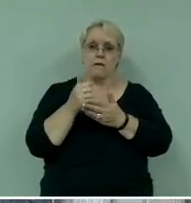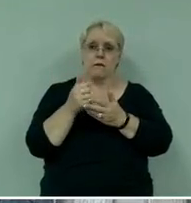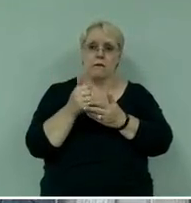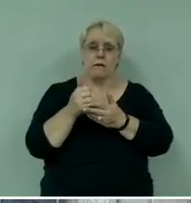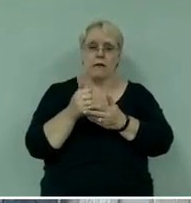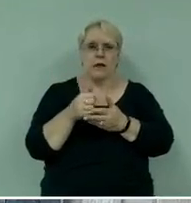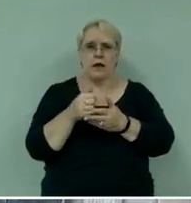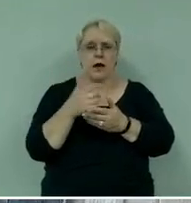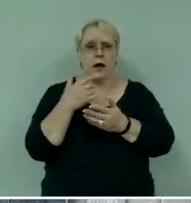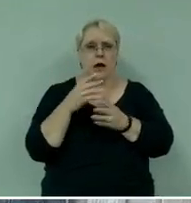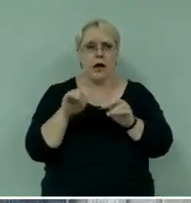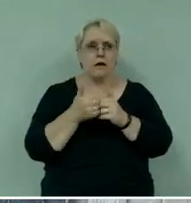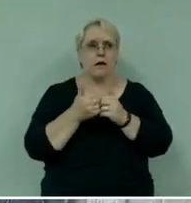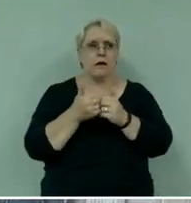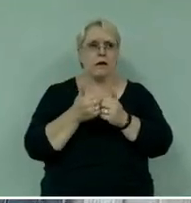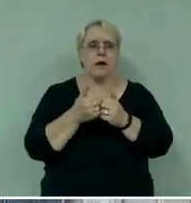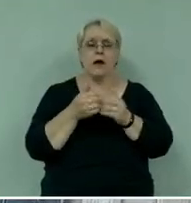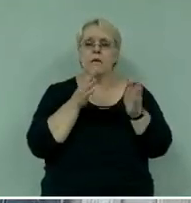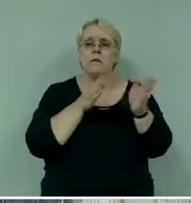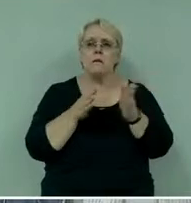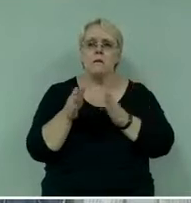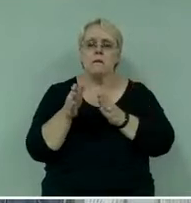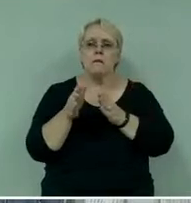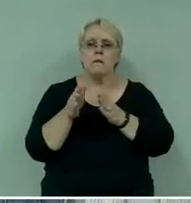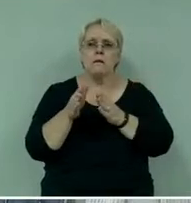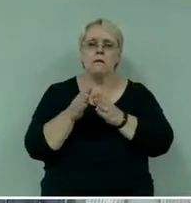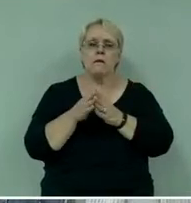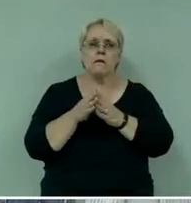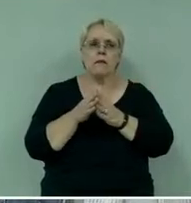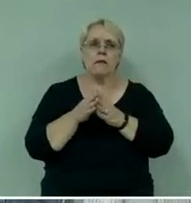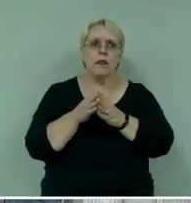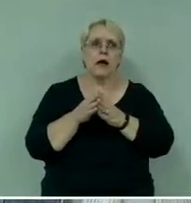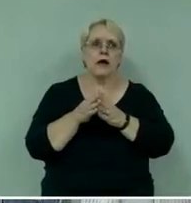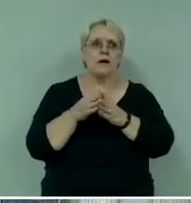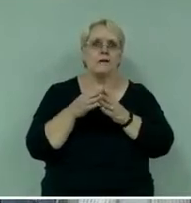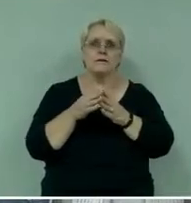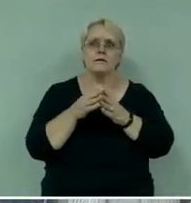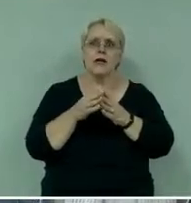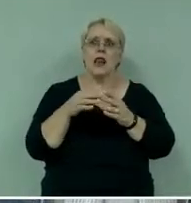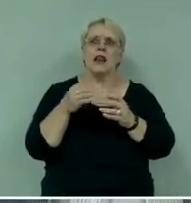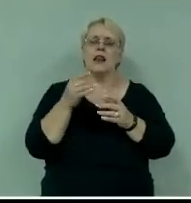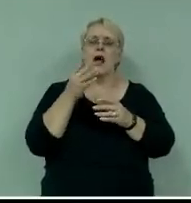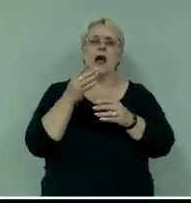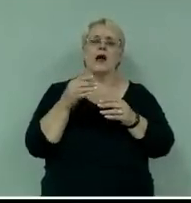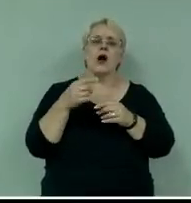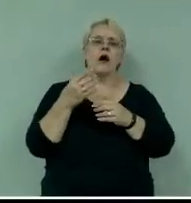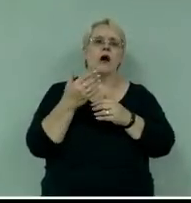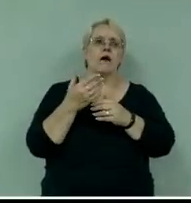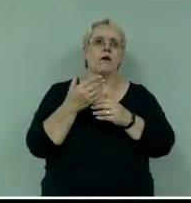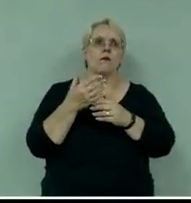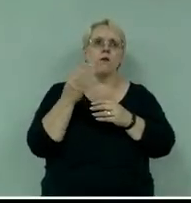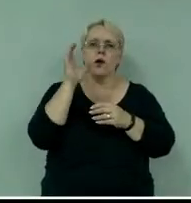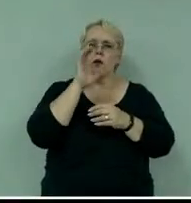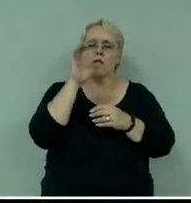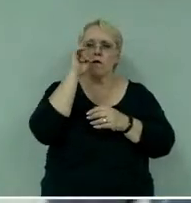do I plan on what? How do you plan on living up the city of Okay. Hammond? Thank you, sir. We're looking